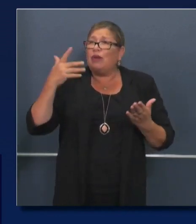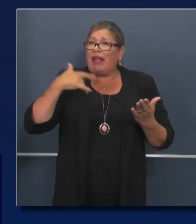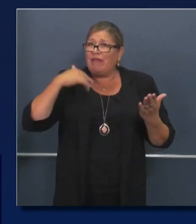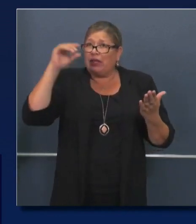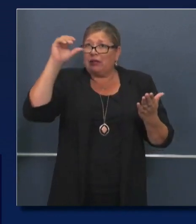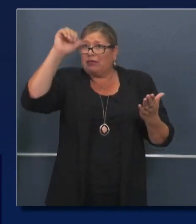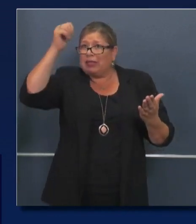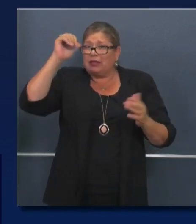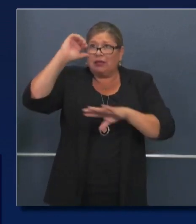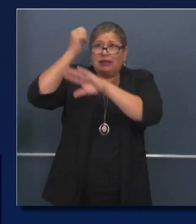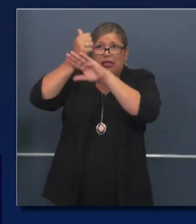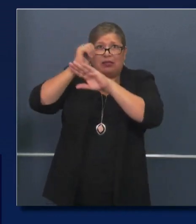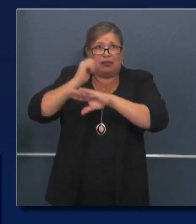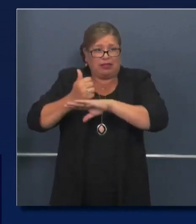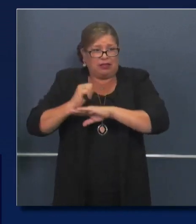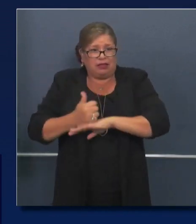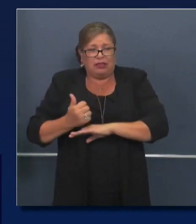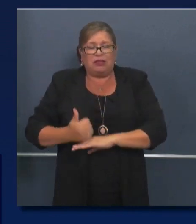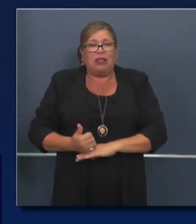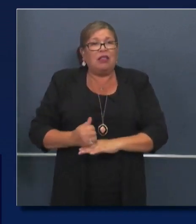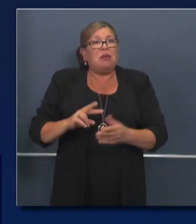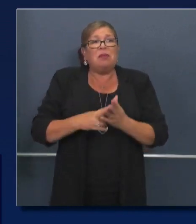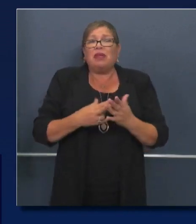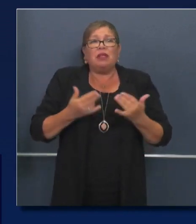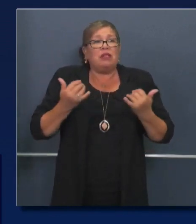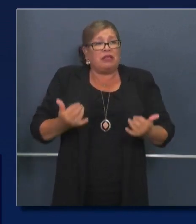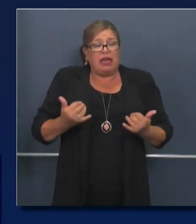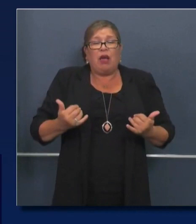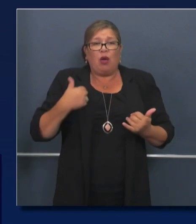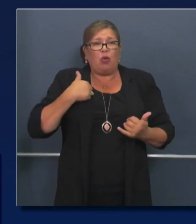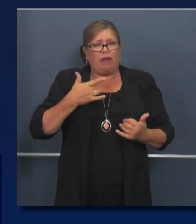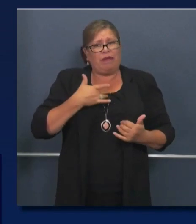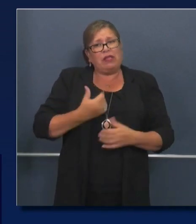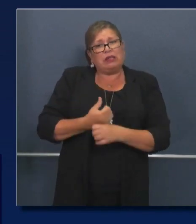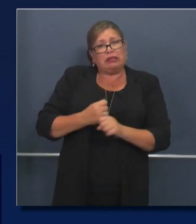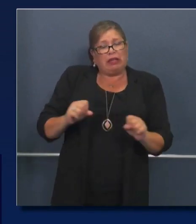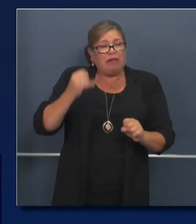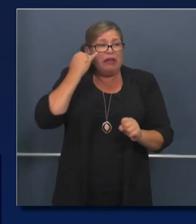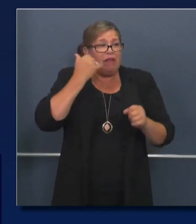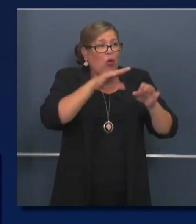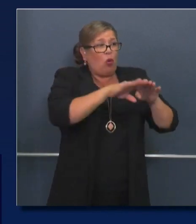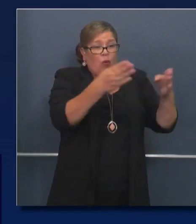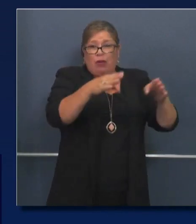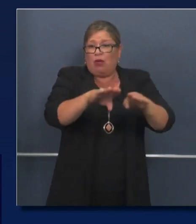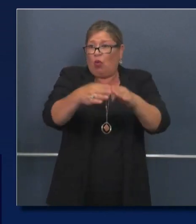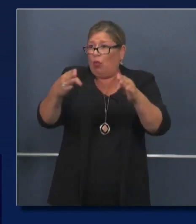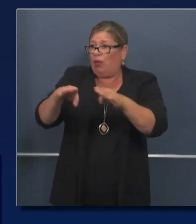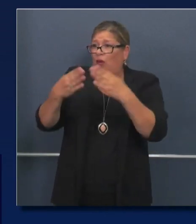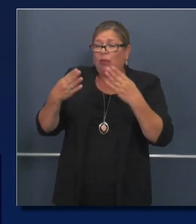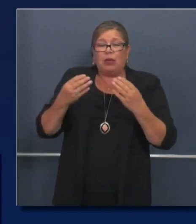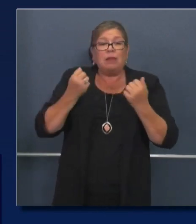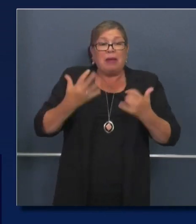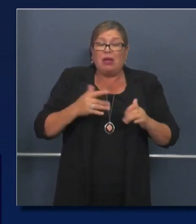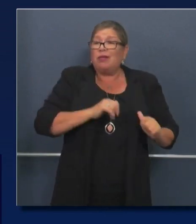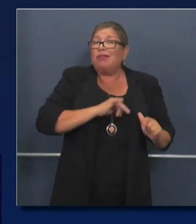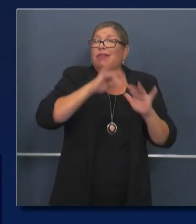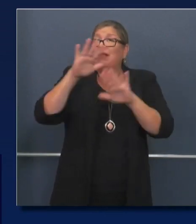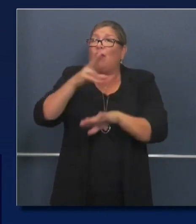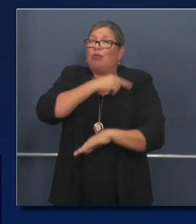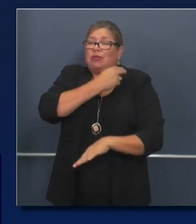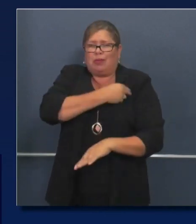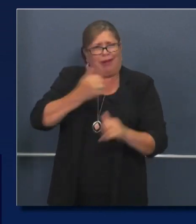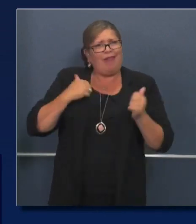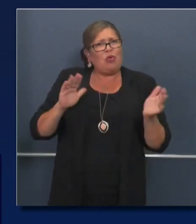also foundational. Our ability to reopen this economy and do so in a safe, judicious, and phased-in approach. Again, one of our leading